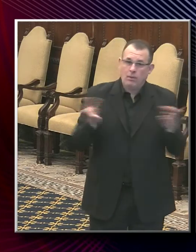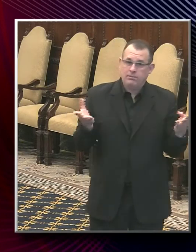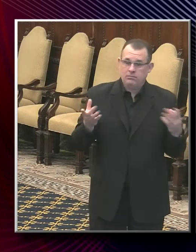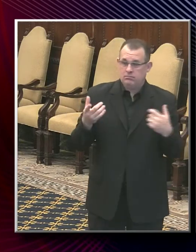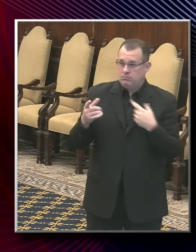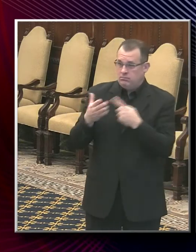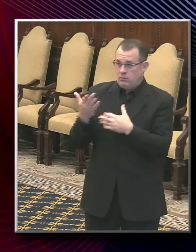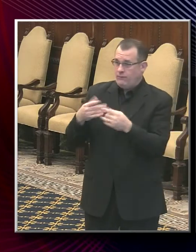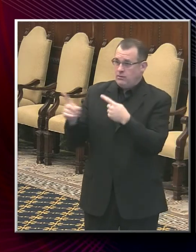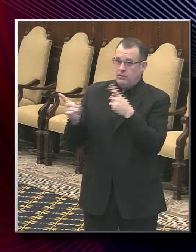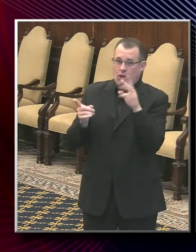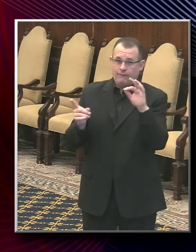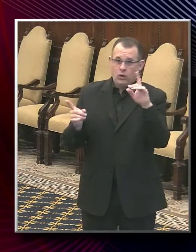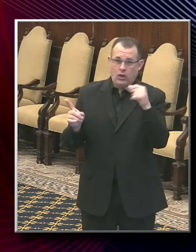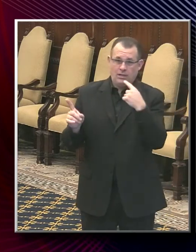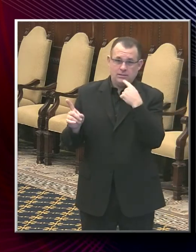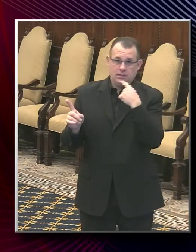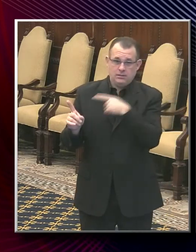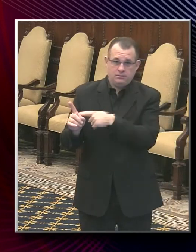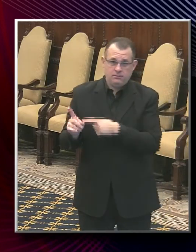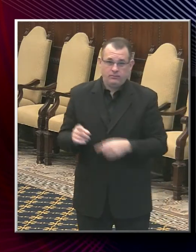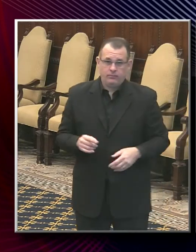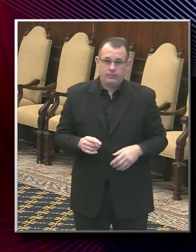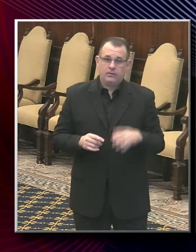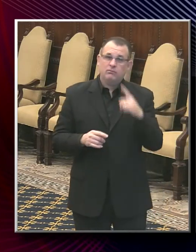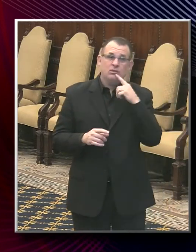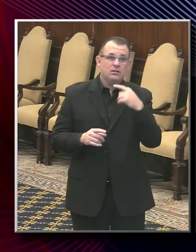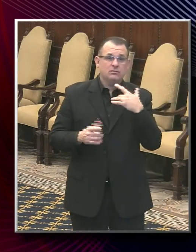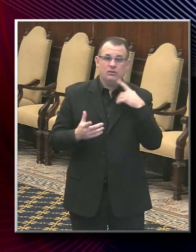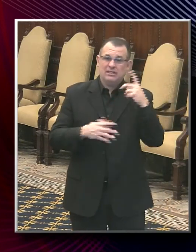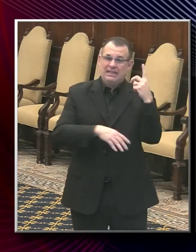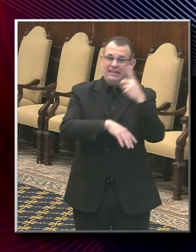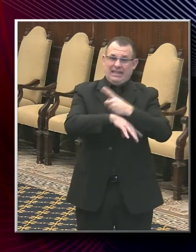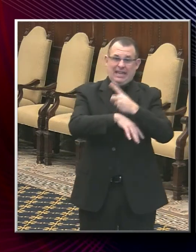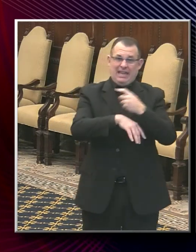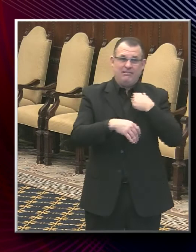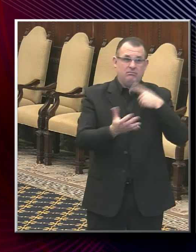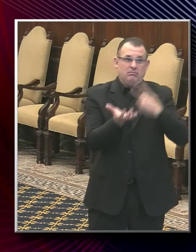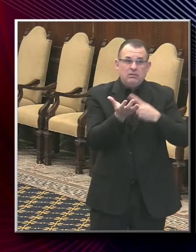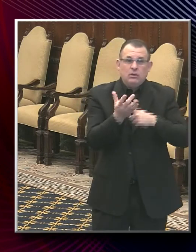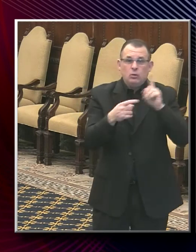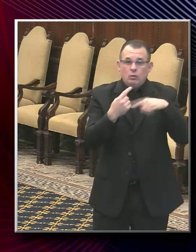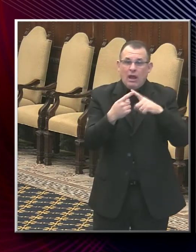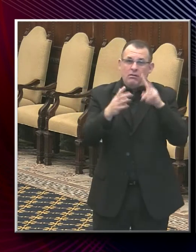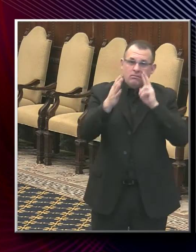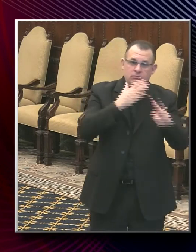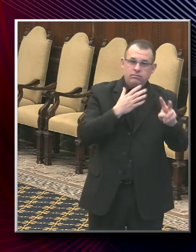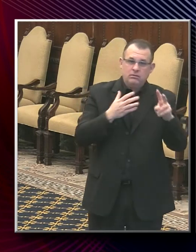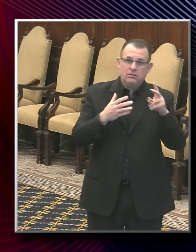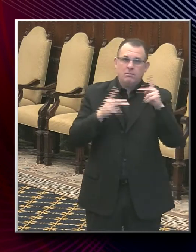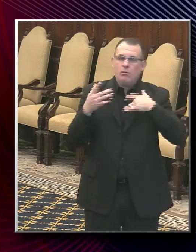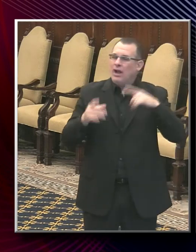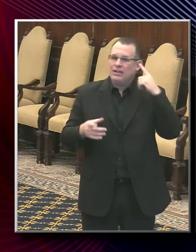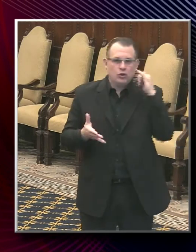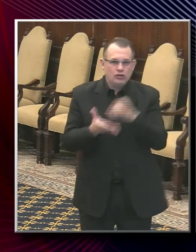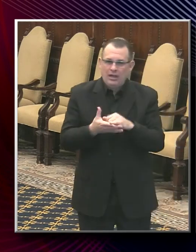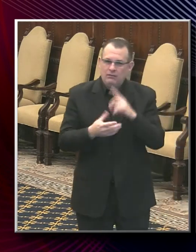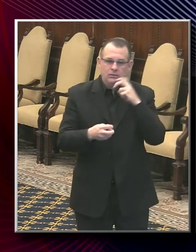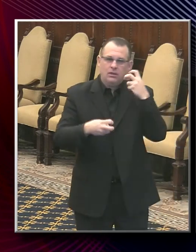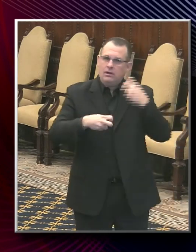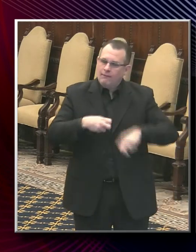So we are absolutely not talking dates right now. I know that's difficult for people. The uncertainty of this is really tough, but we need to have certain